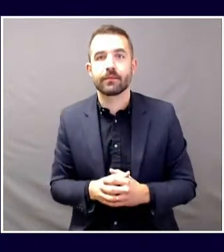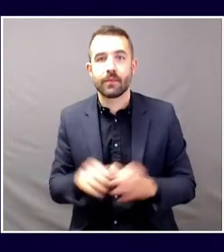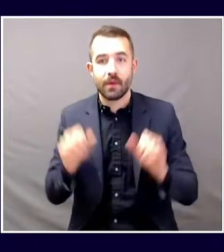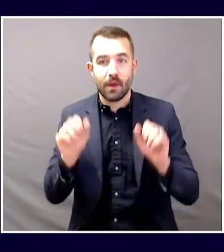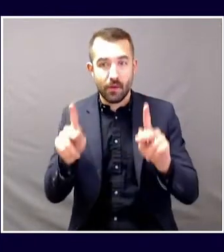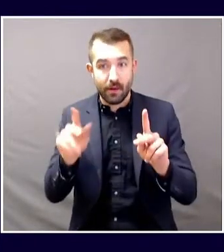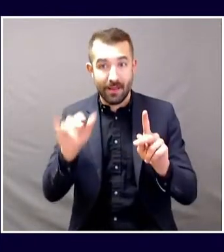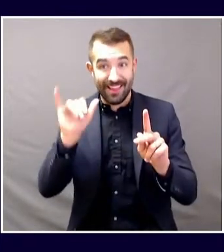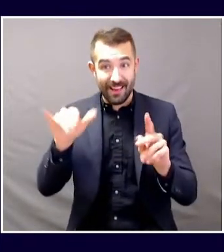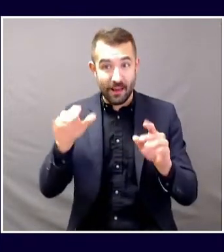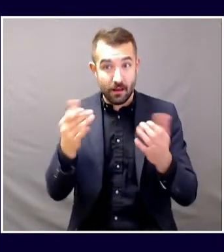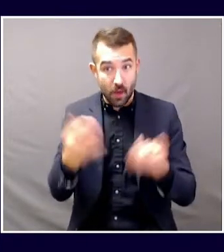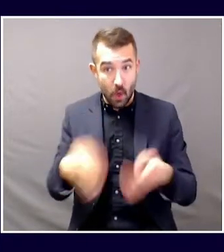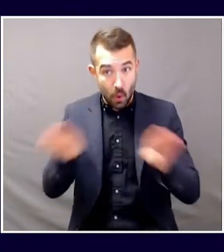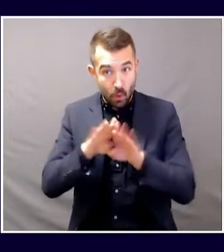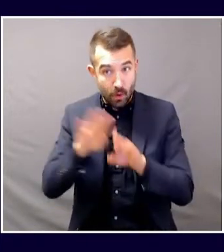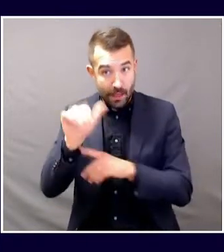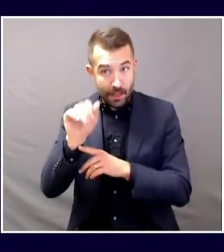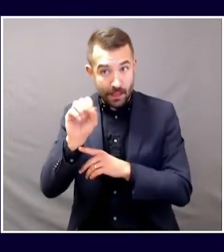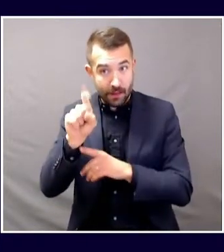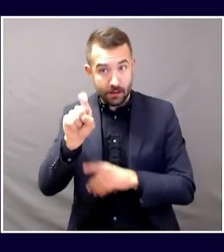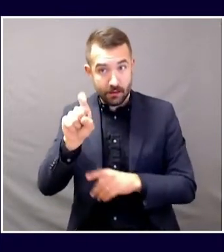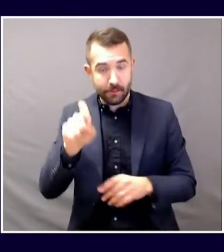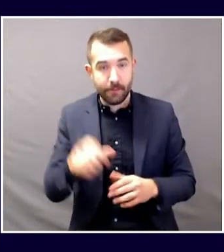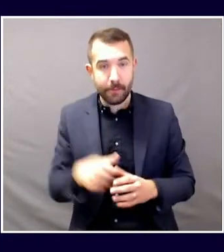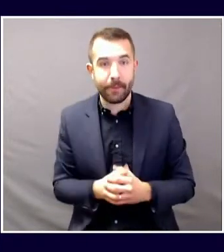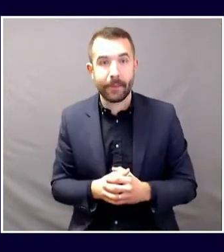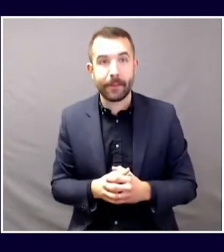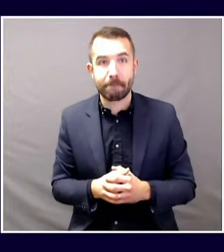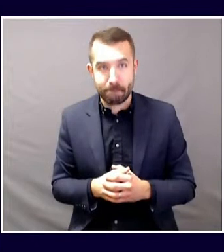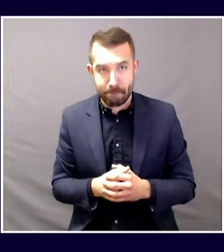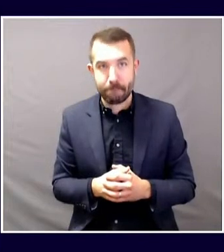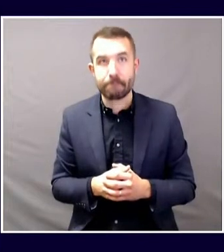this point? I believe we did close that